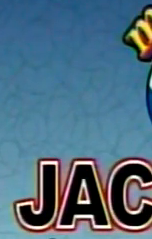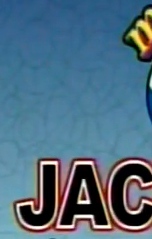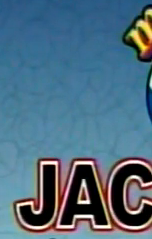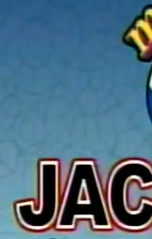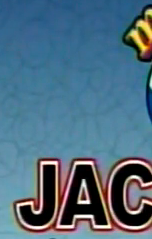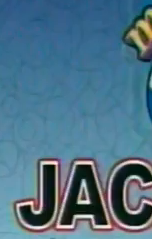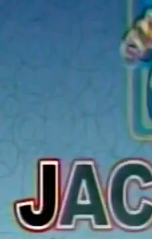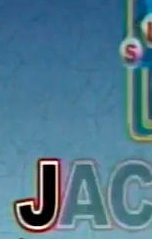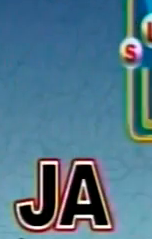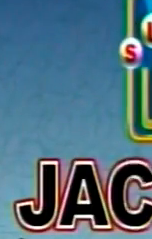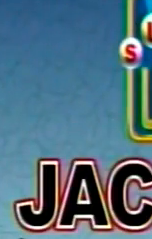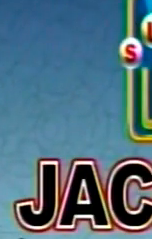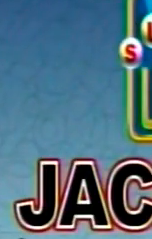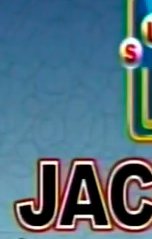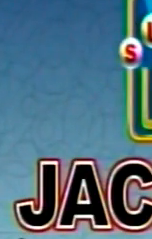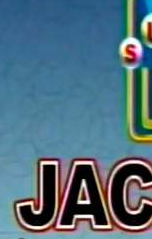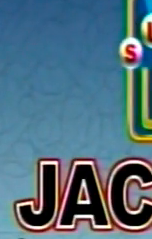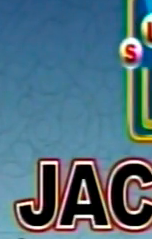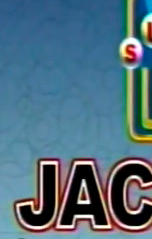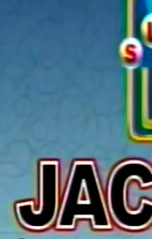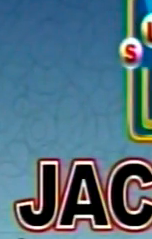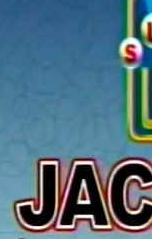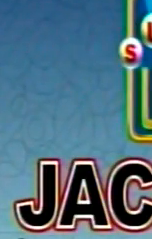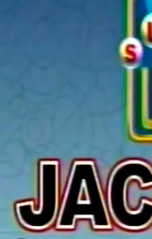$417,500, and the Super Lotto jackpot is